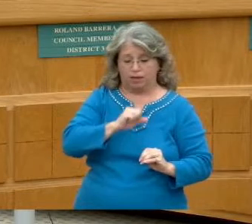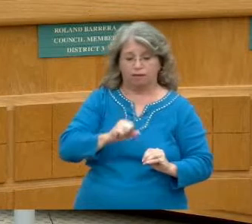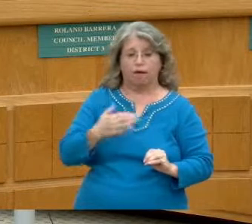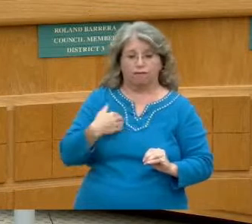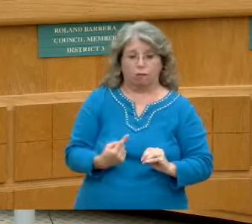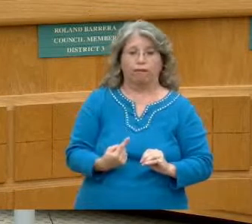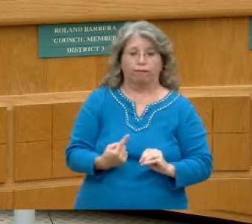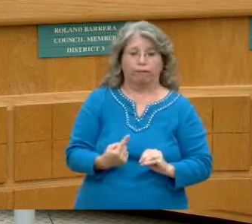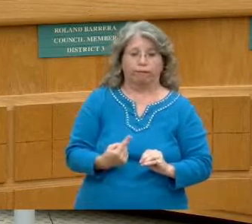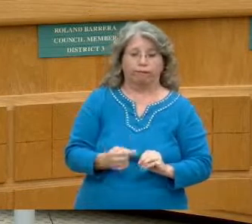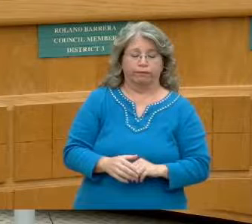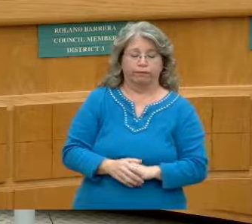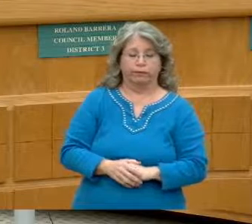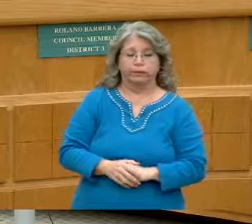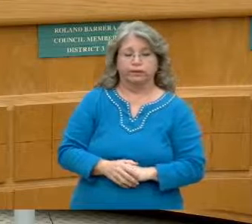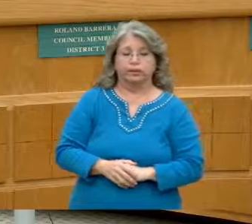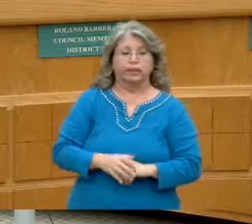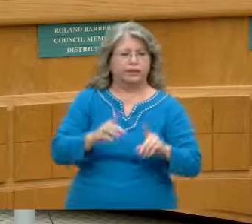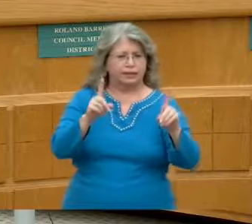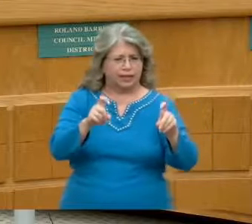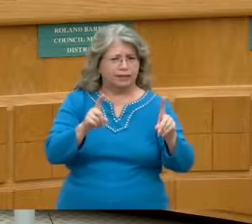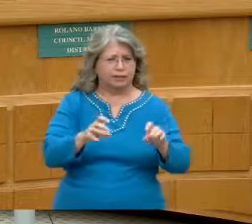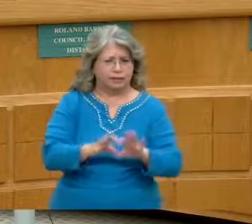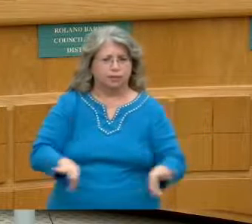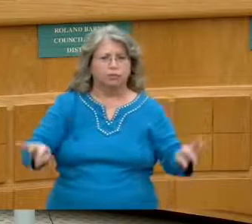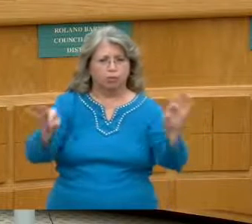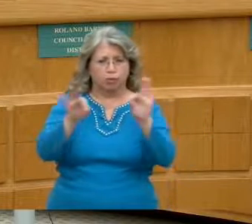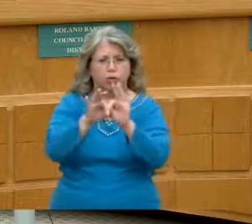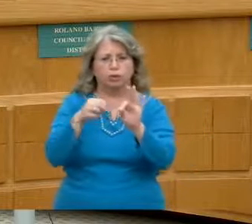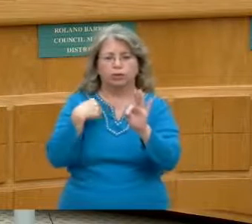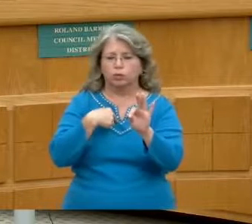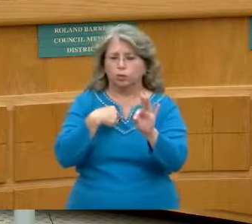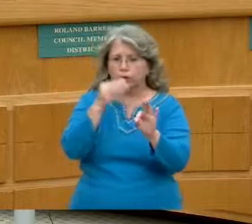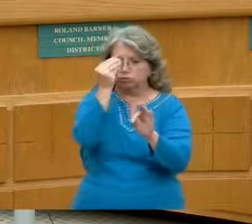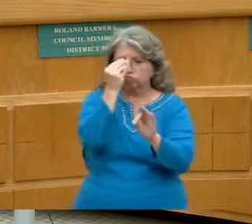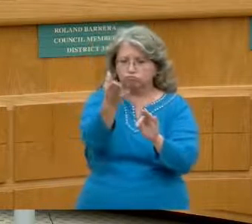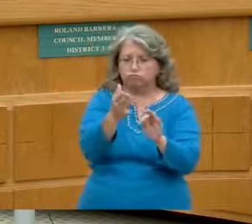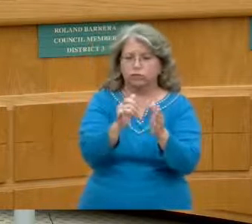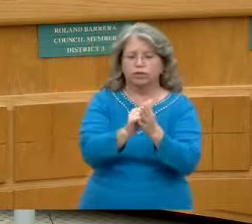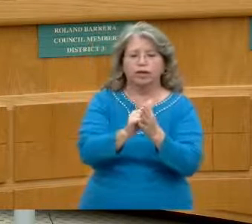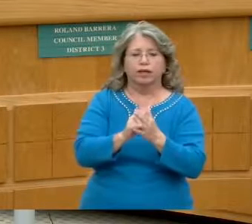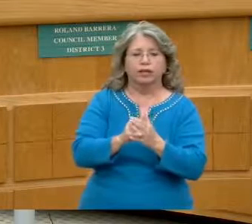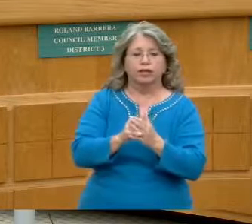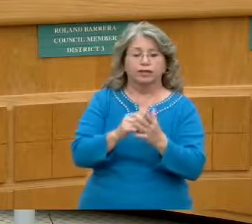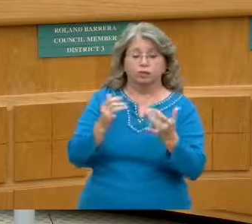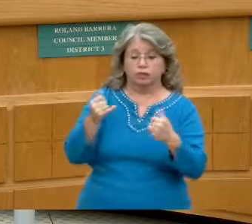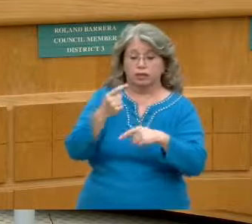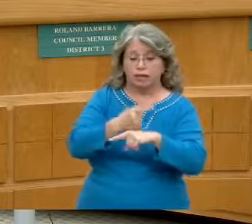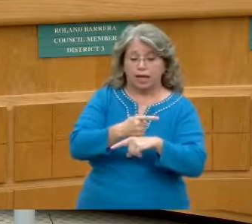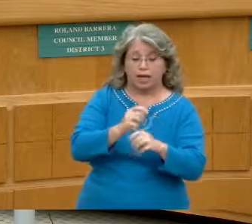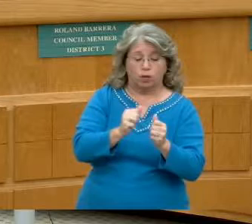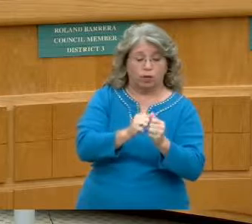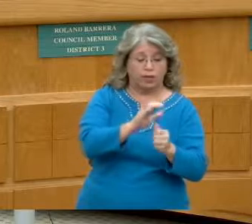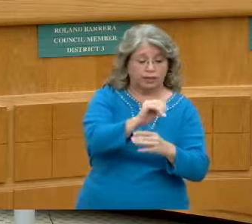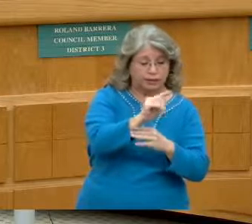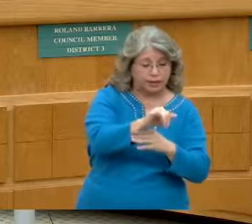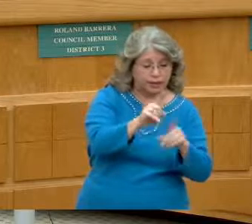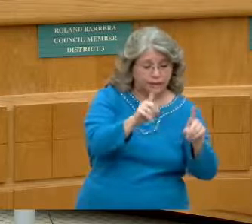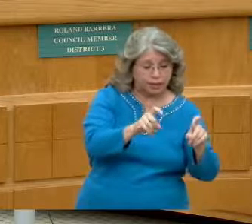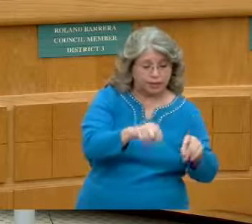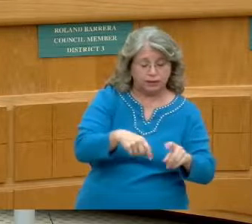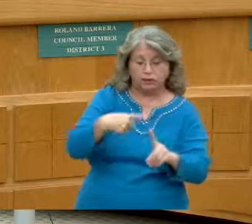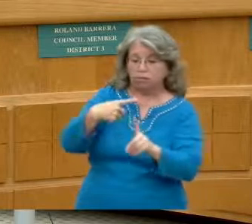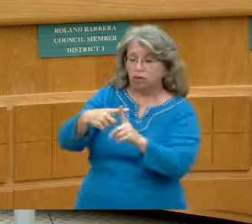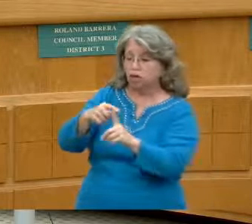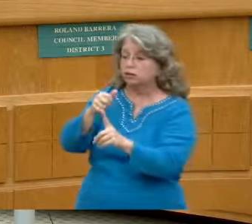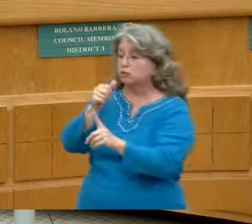Testing is important, and we report on that every day. So today, between the city and private entities, to include hospitals that have